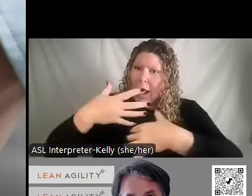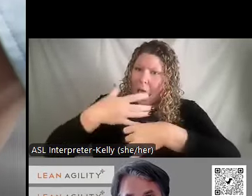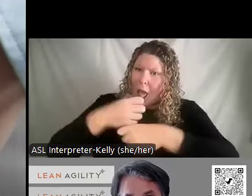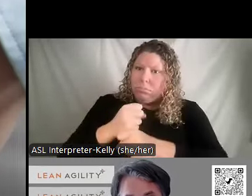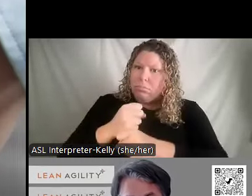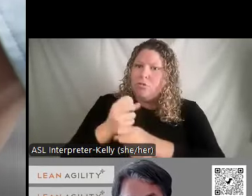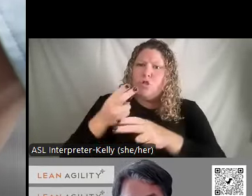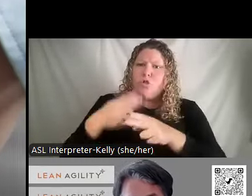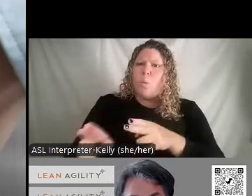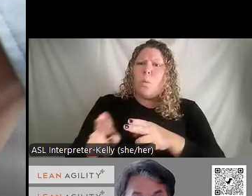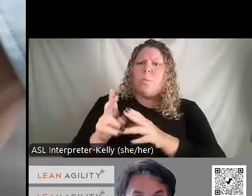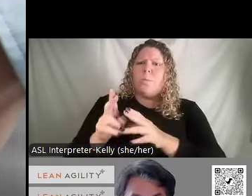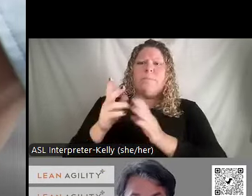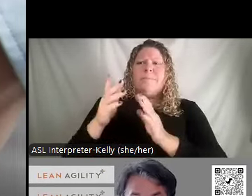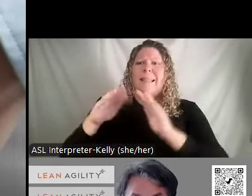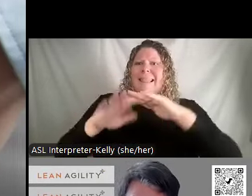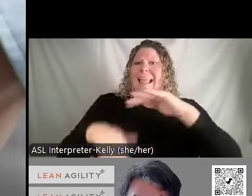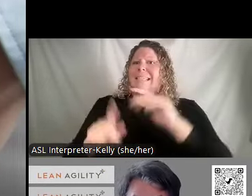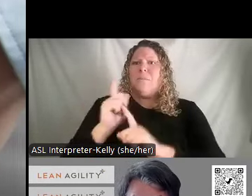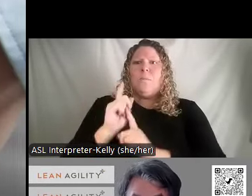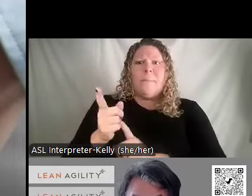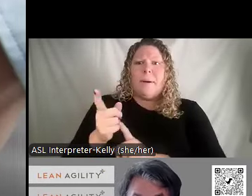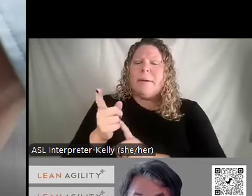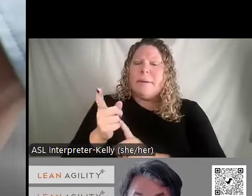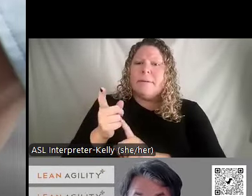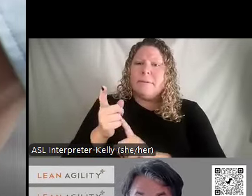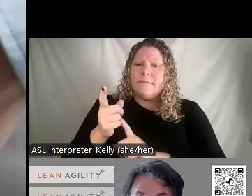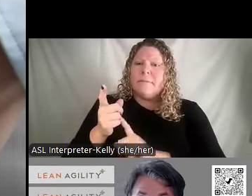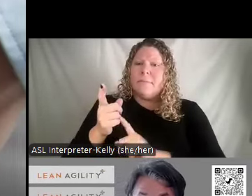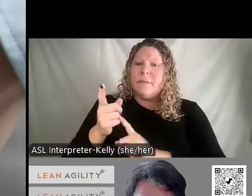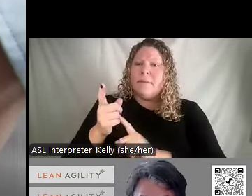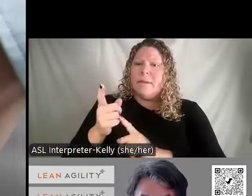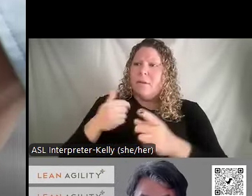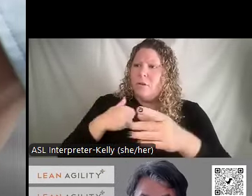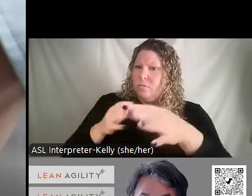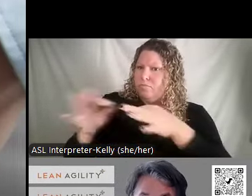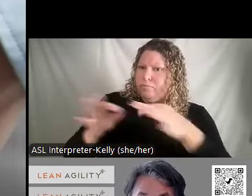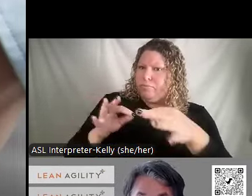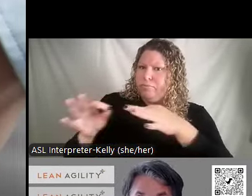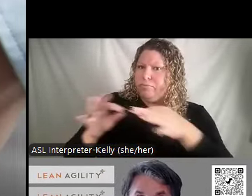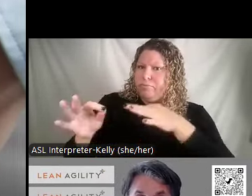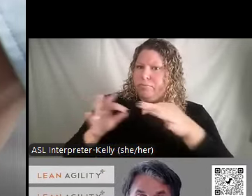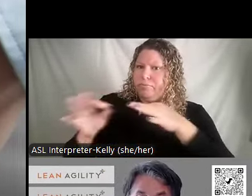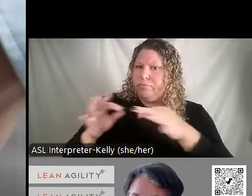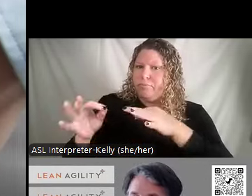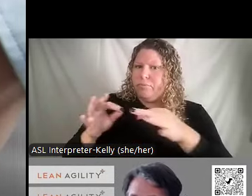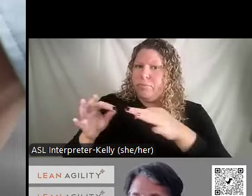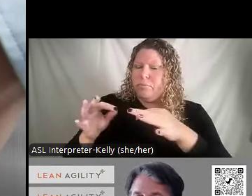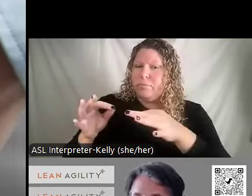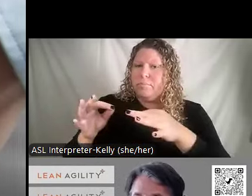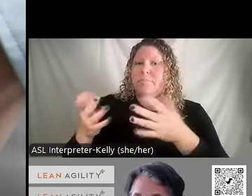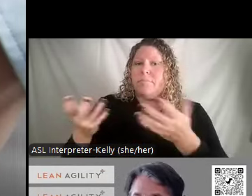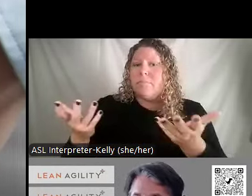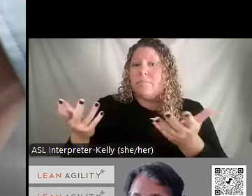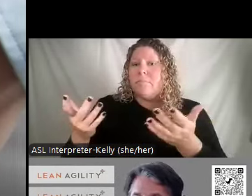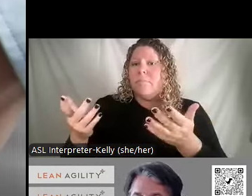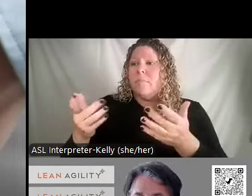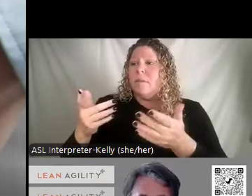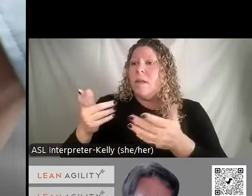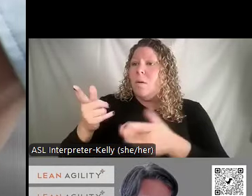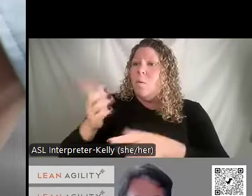idea, and it can be conveyed verbally from one person to another in a short elevator ride, then it's more likely to create a